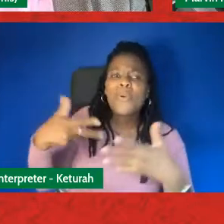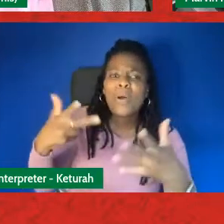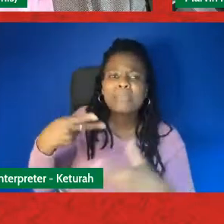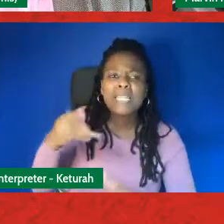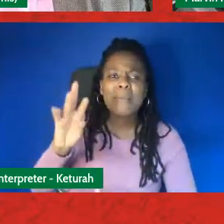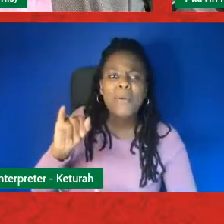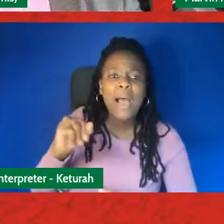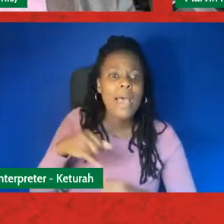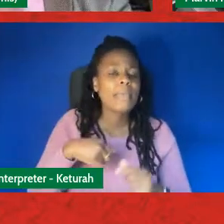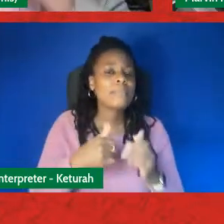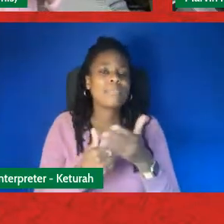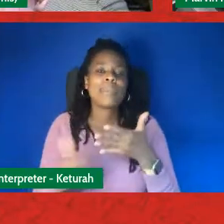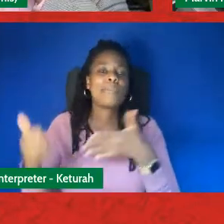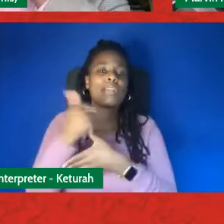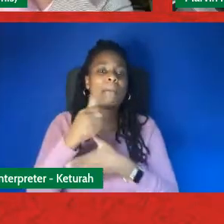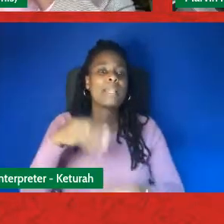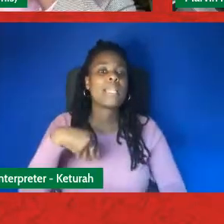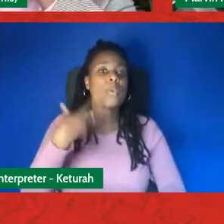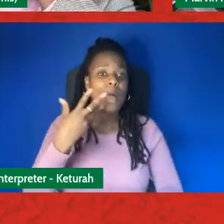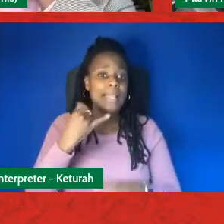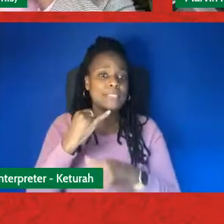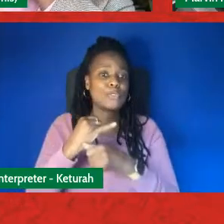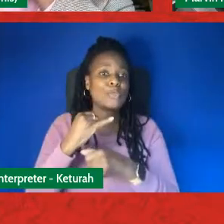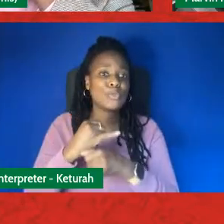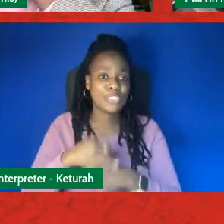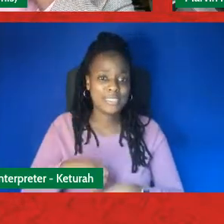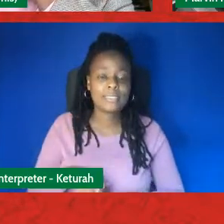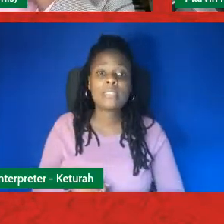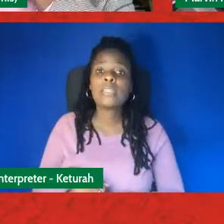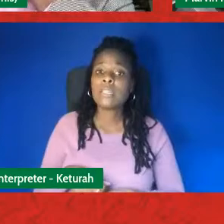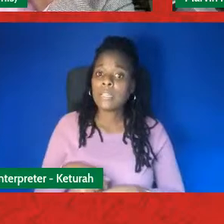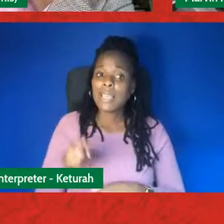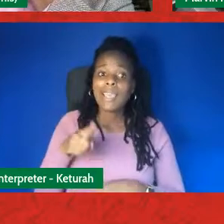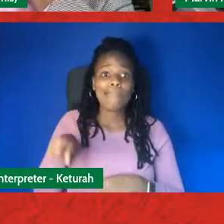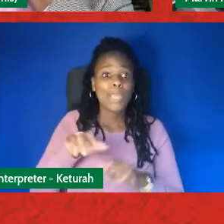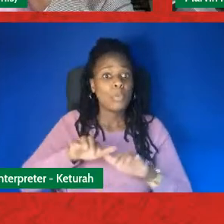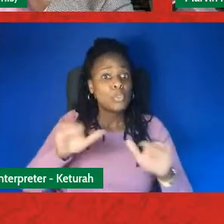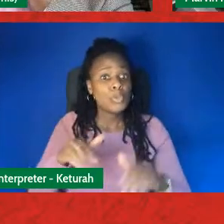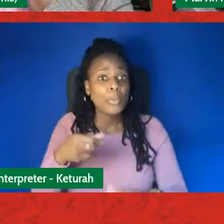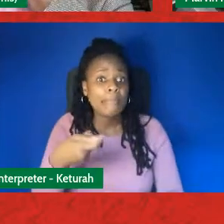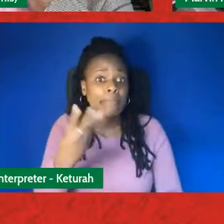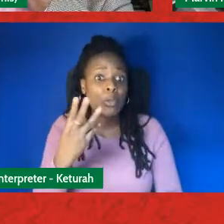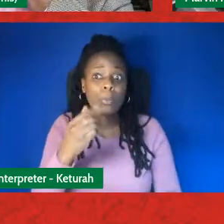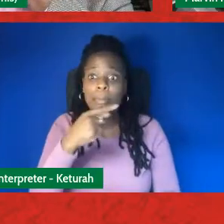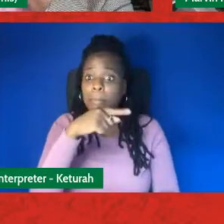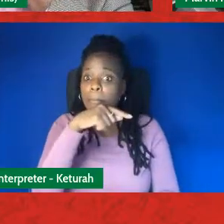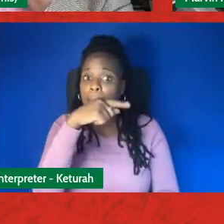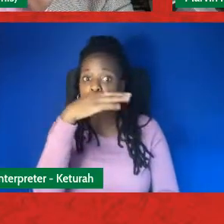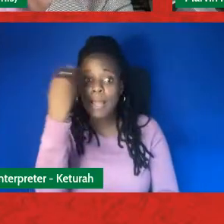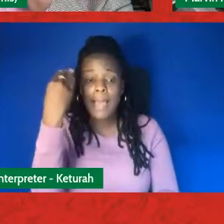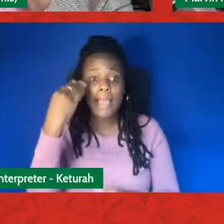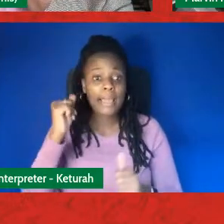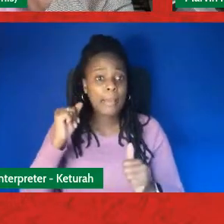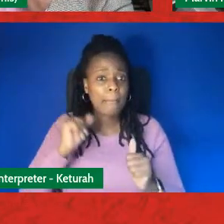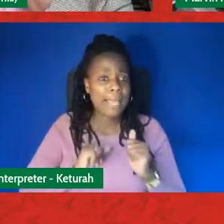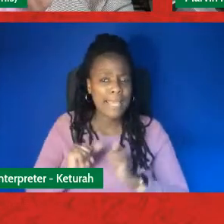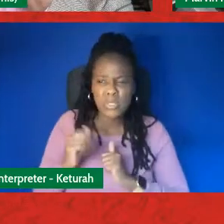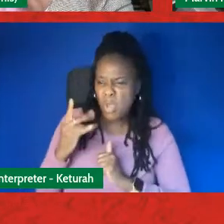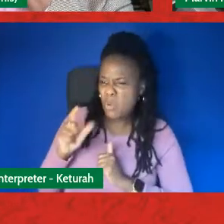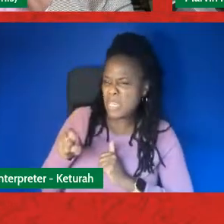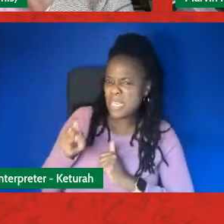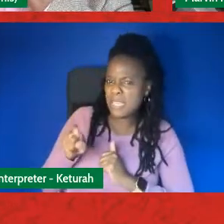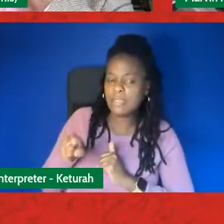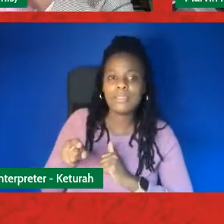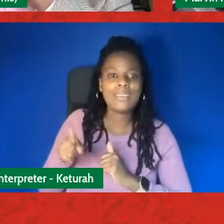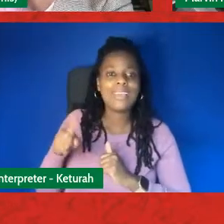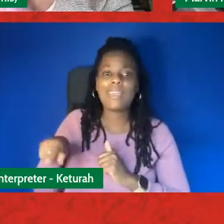Predominantly white institutions. Thank you. Okay. Predominantly white institutions are going to do the work. Why do we need Black institutions to do it? Because they don't tell